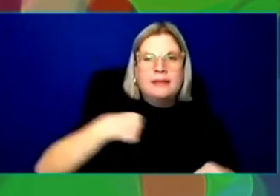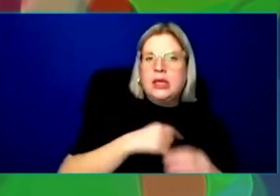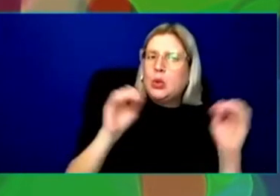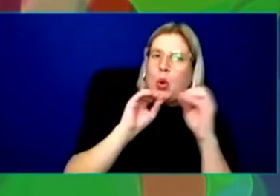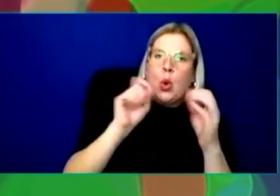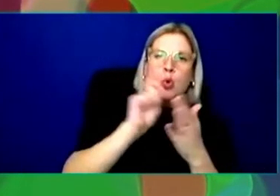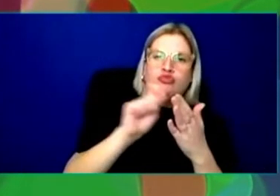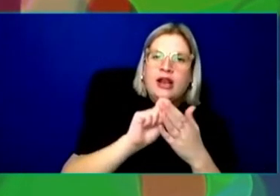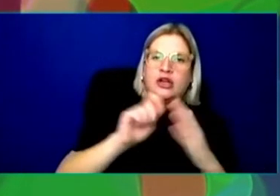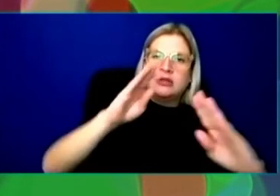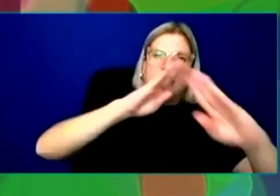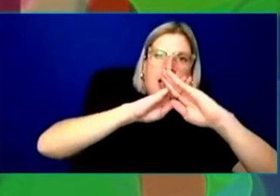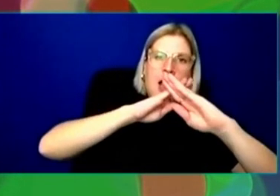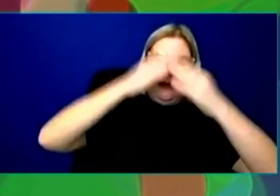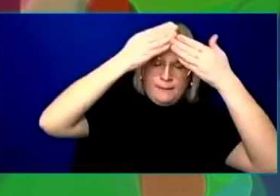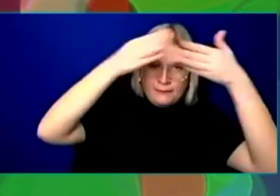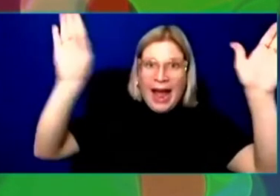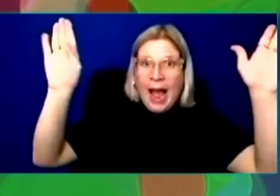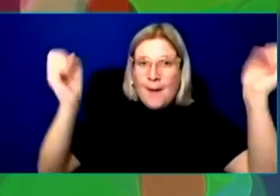opposite.